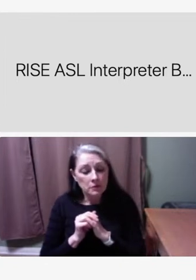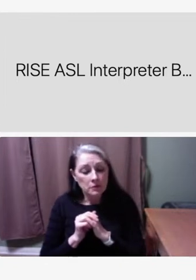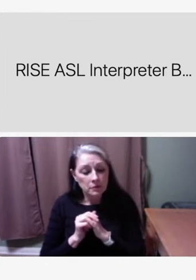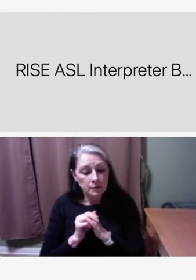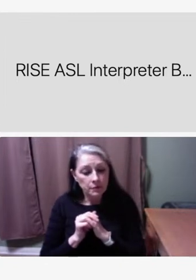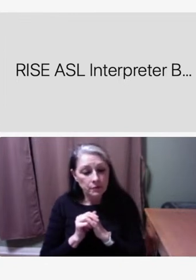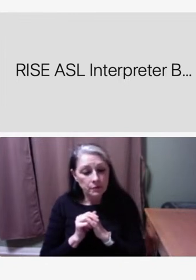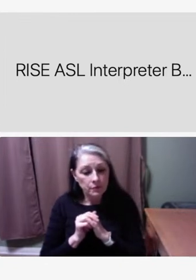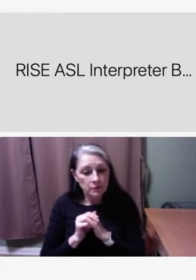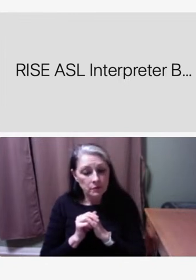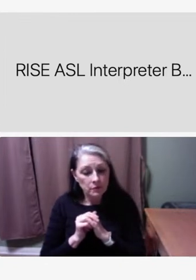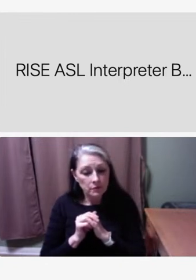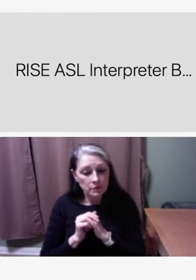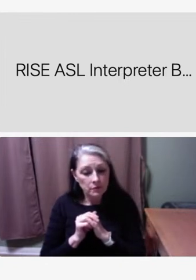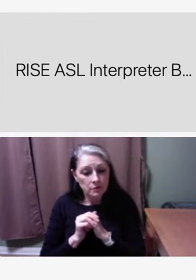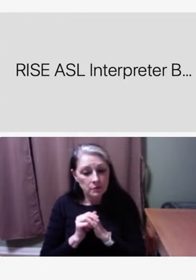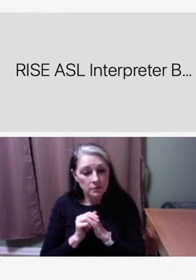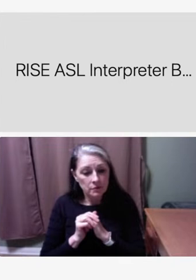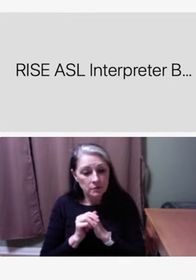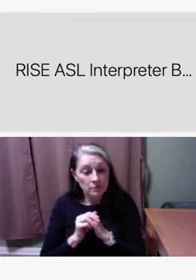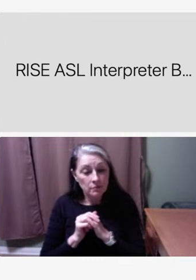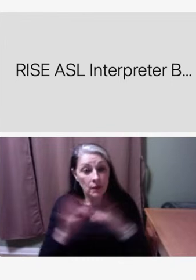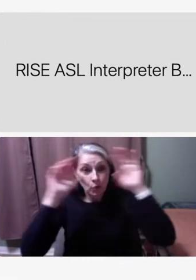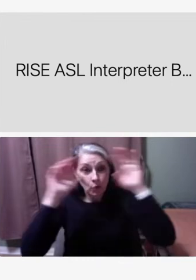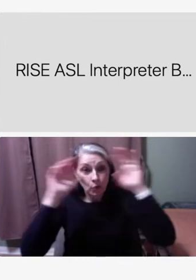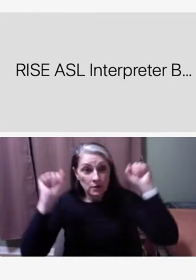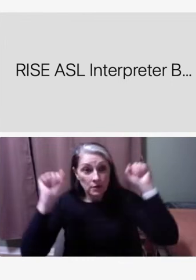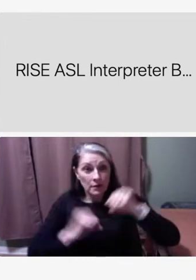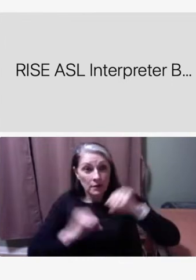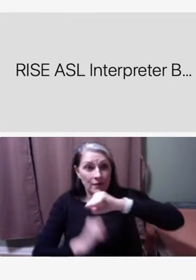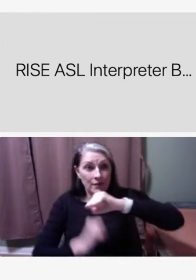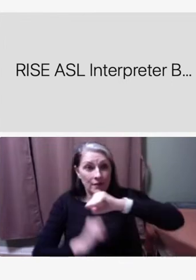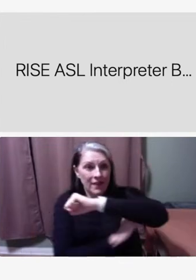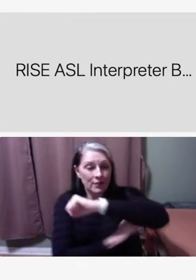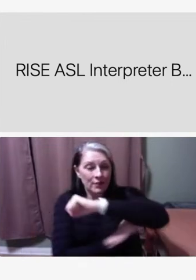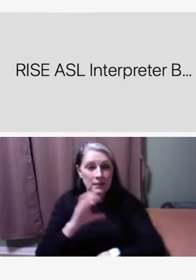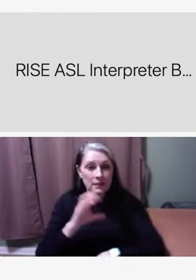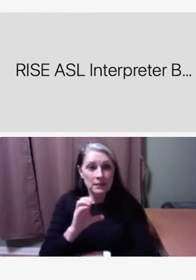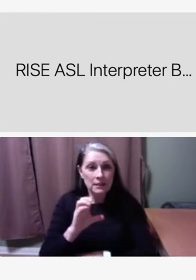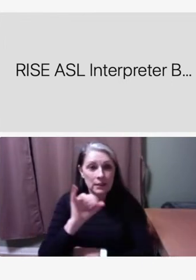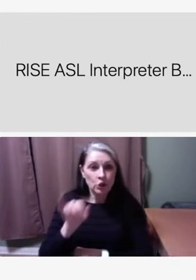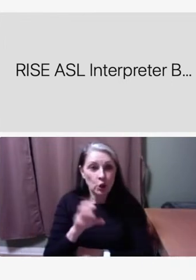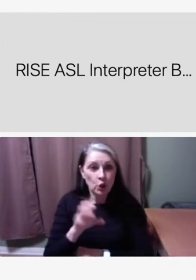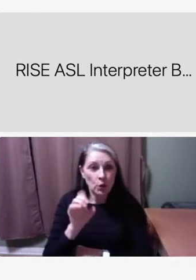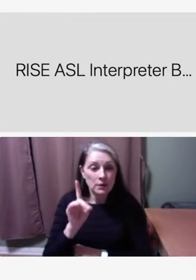As the president of the Foundation for Cone on Redlands Yucaipa ROP,